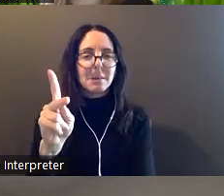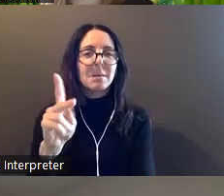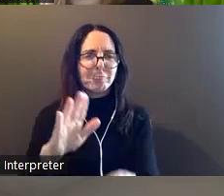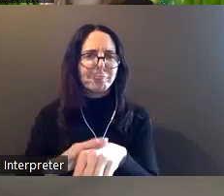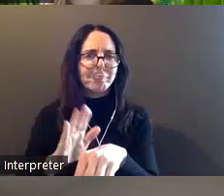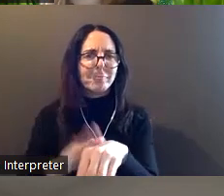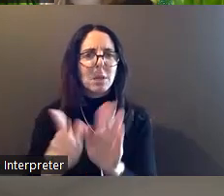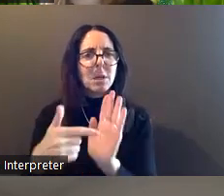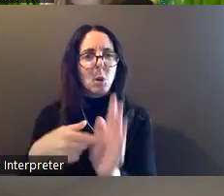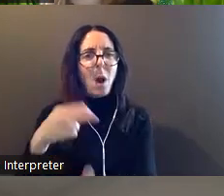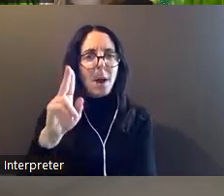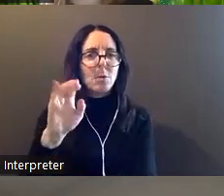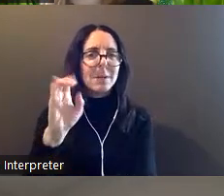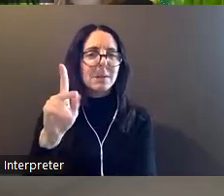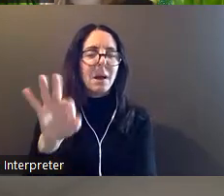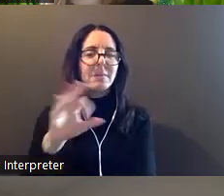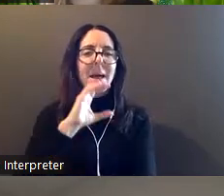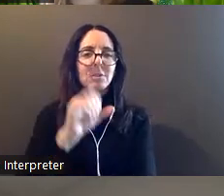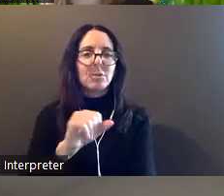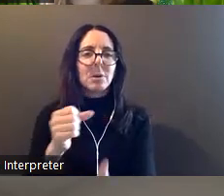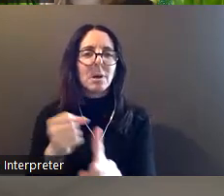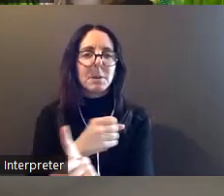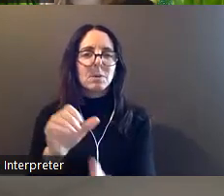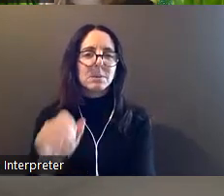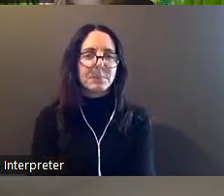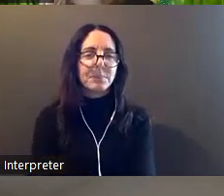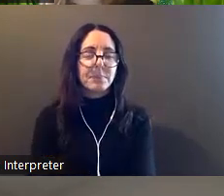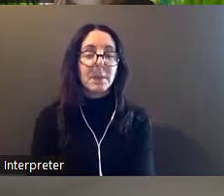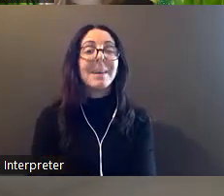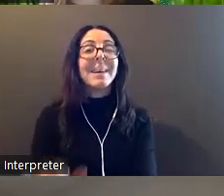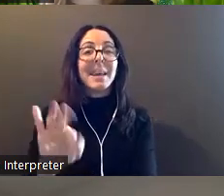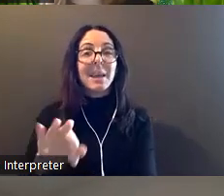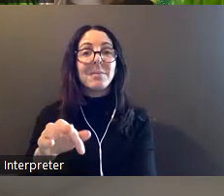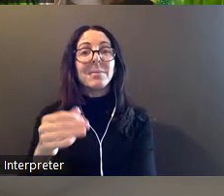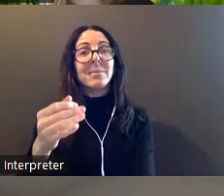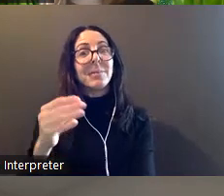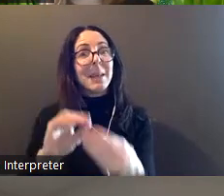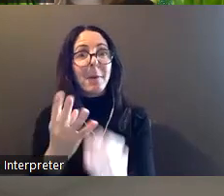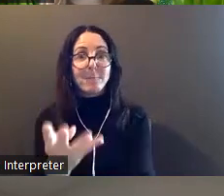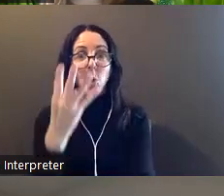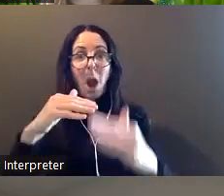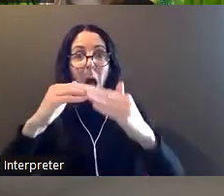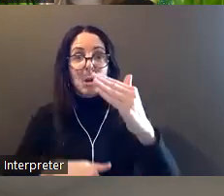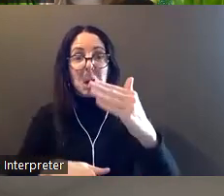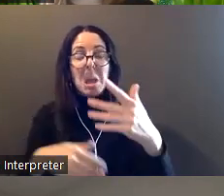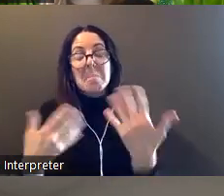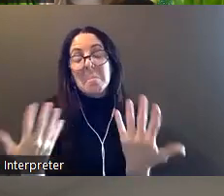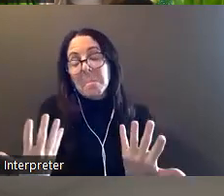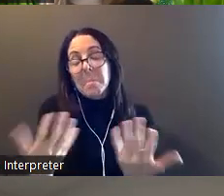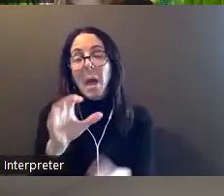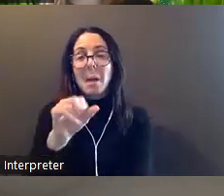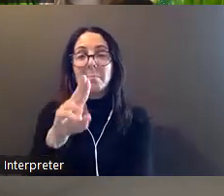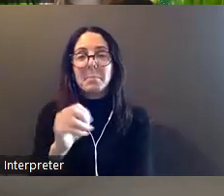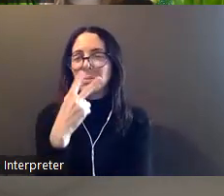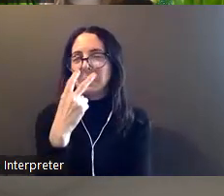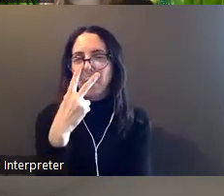high risk of elder abuse. Total scores of 4 or less indicate there is probably no abuse. And